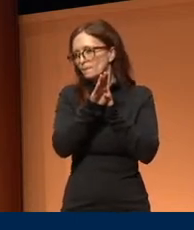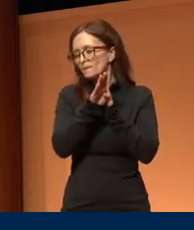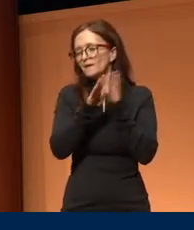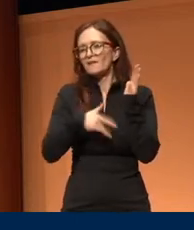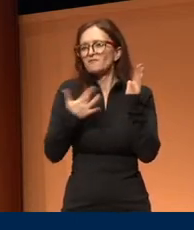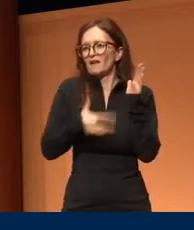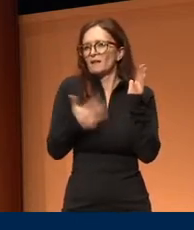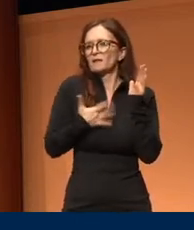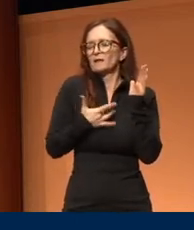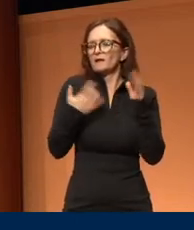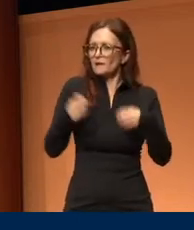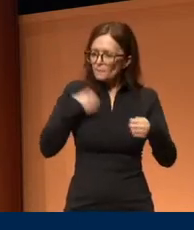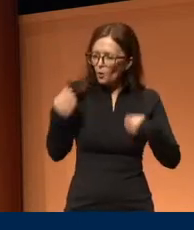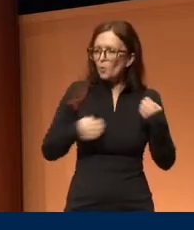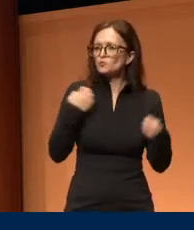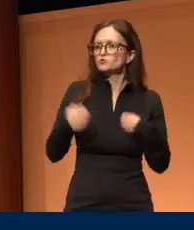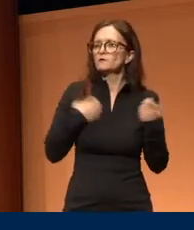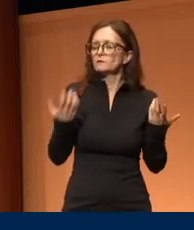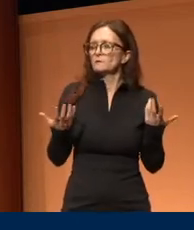feelings and emotions and